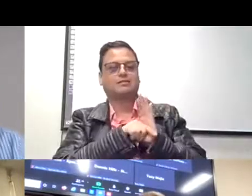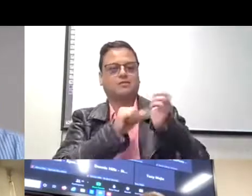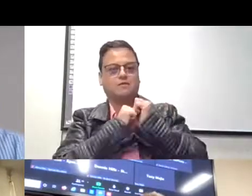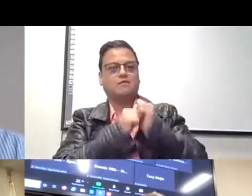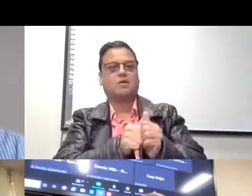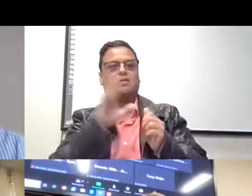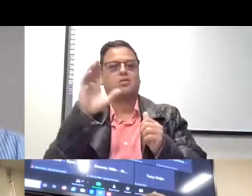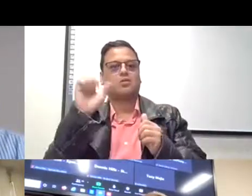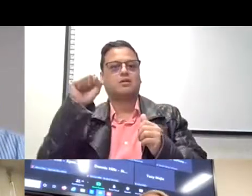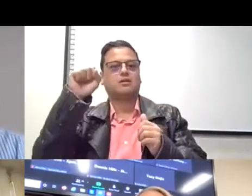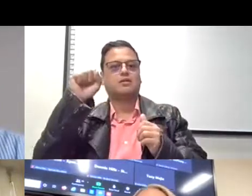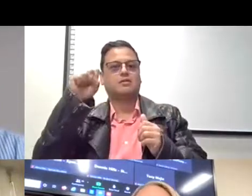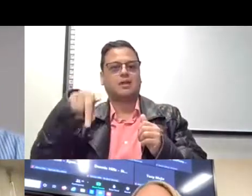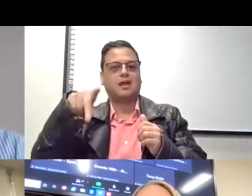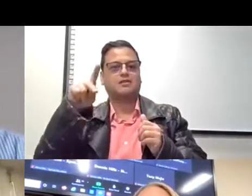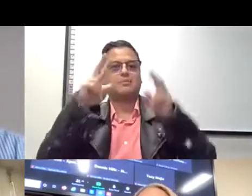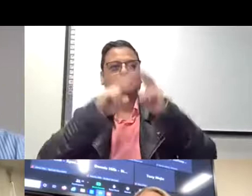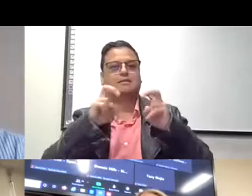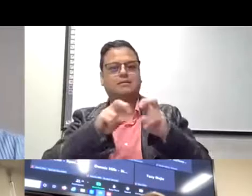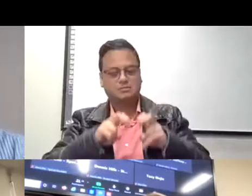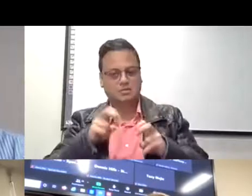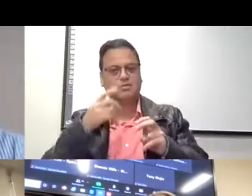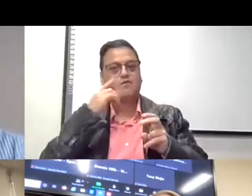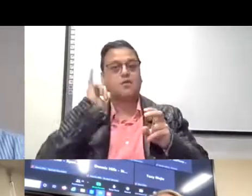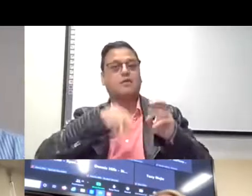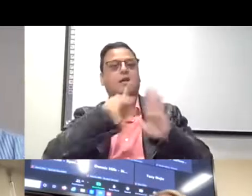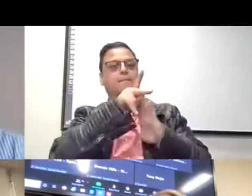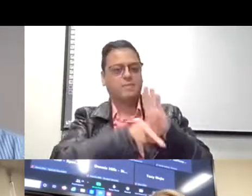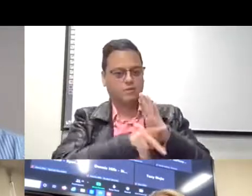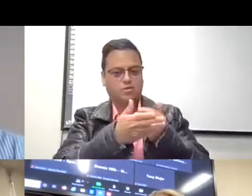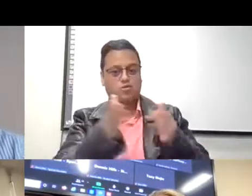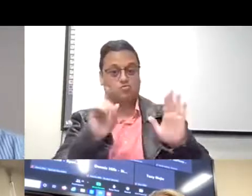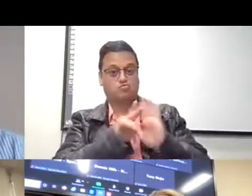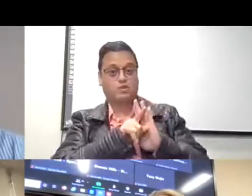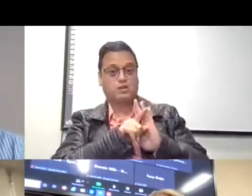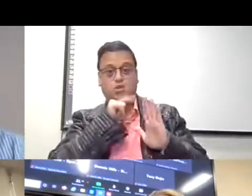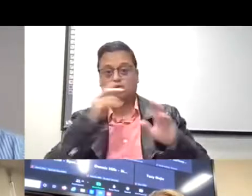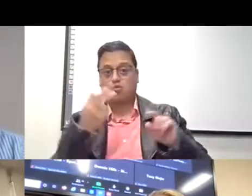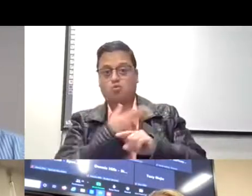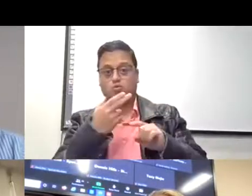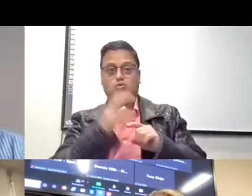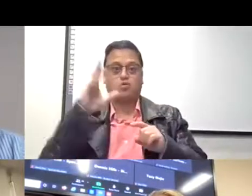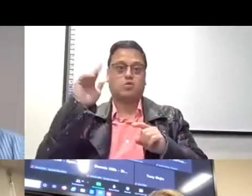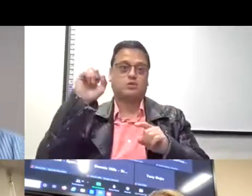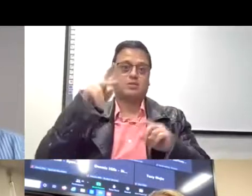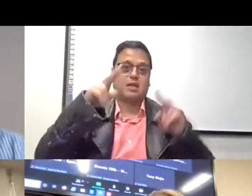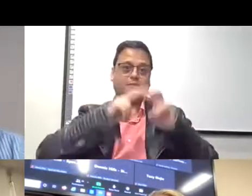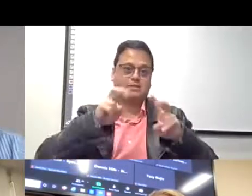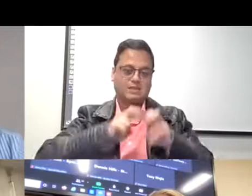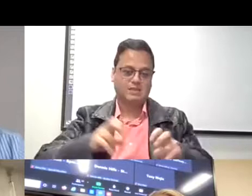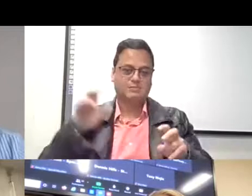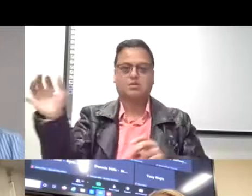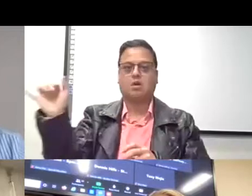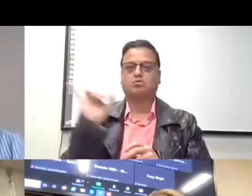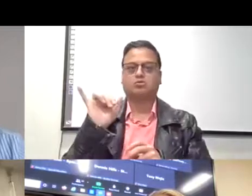CASP assessment that's going on. But yes, in that period for those grades that we don't do the CASP assessments for, also